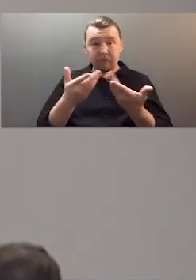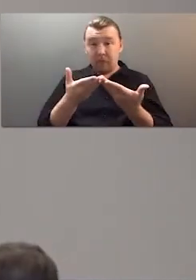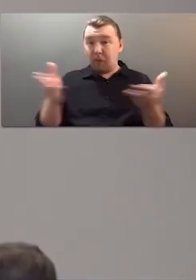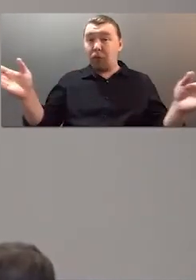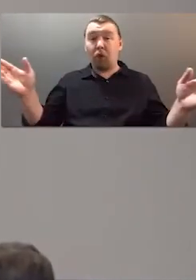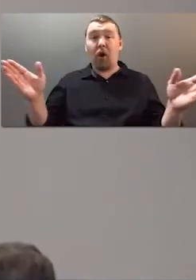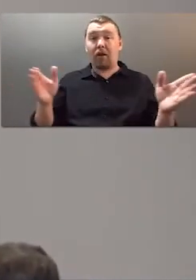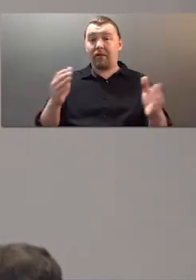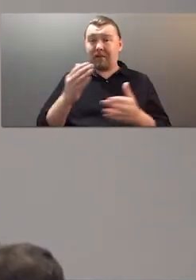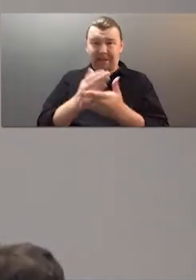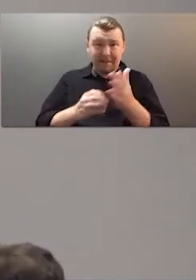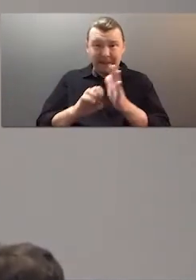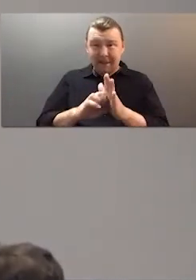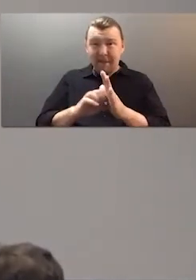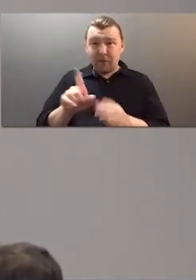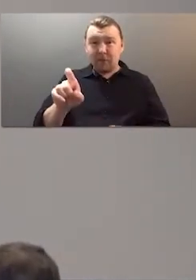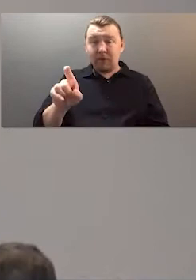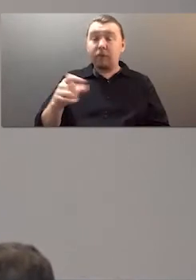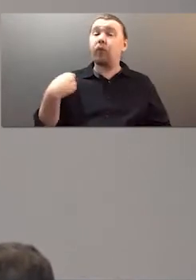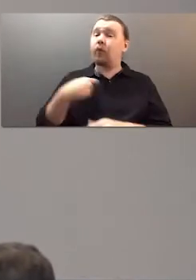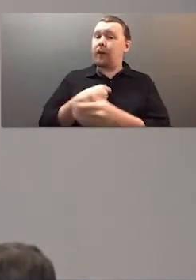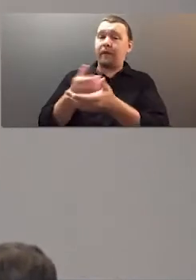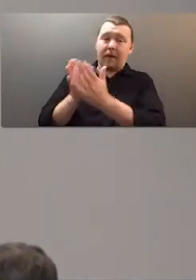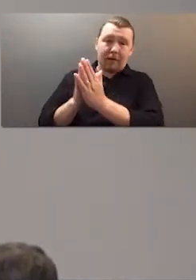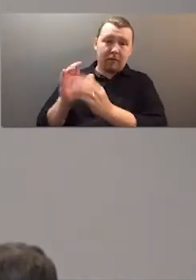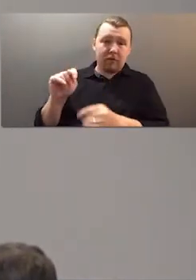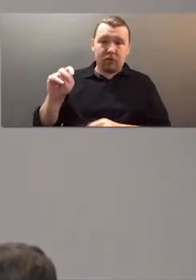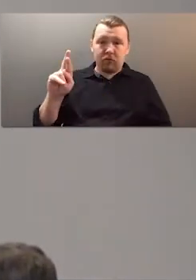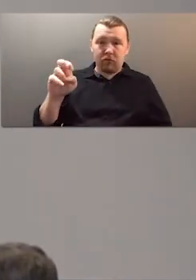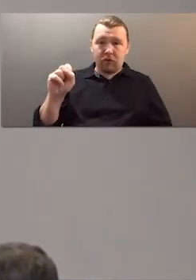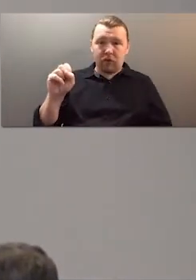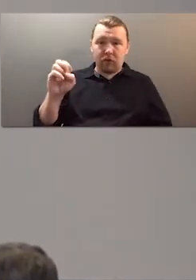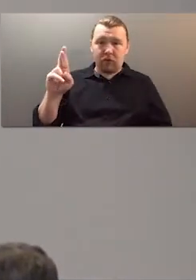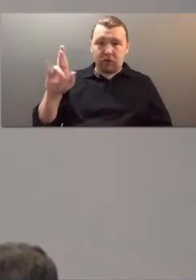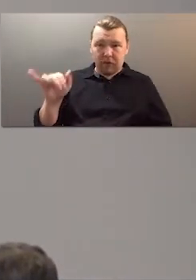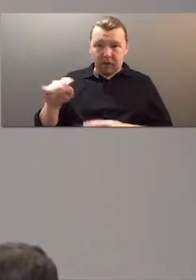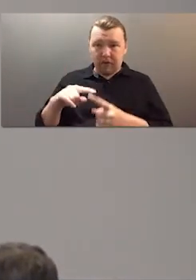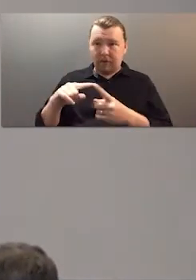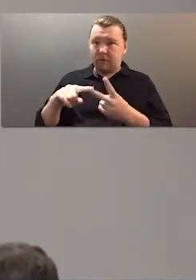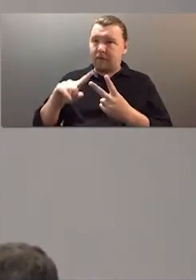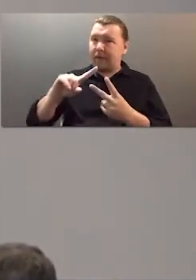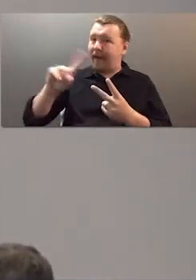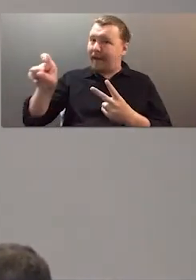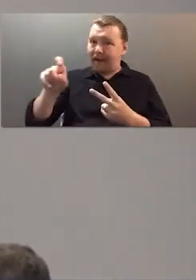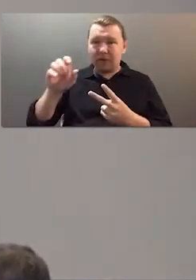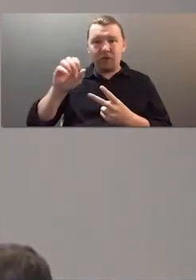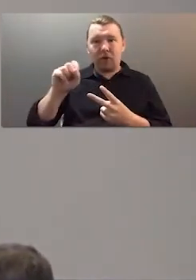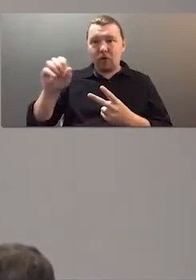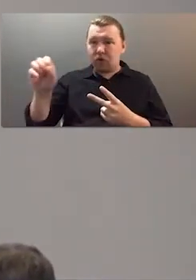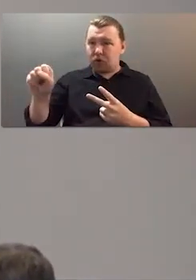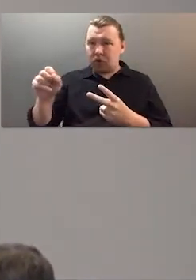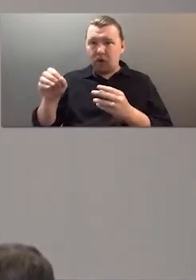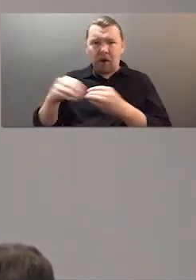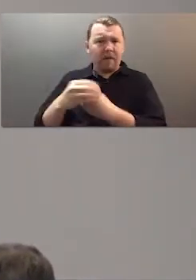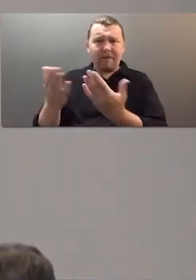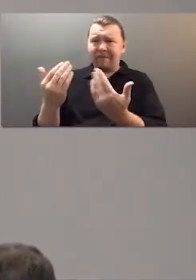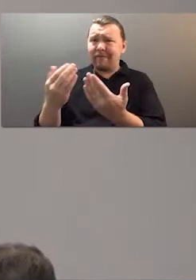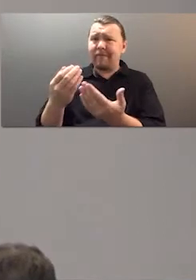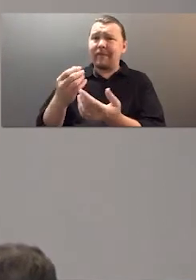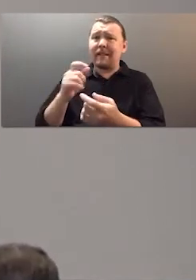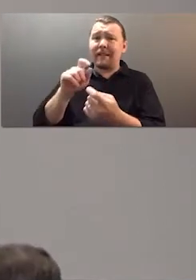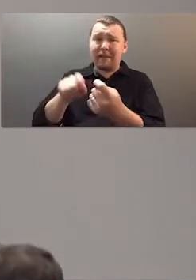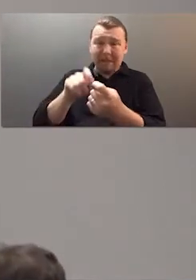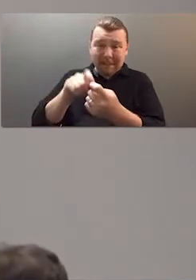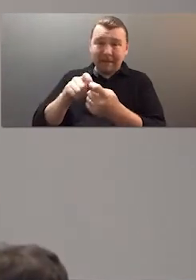some examples, right? And we have asked Treasury, we've asked Social Security, give us concrete examples of what you can use it